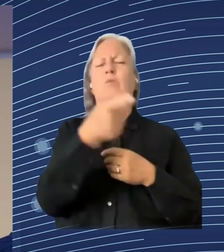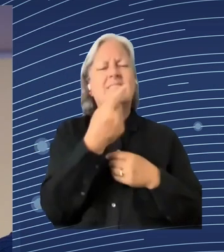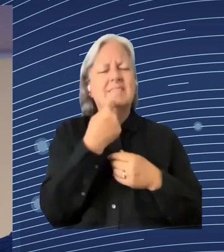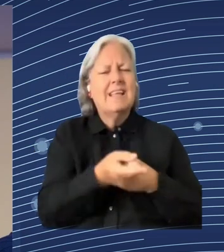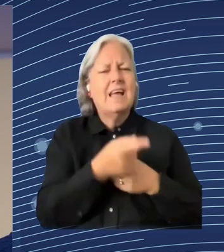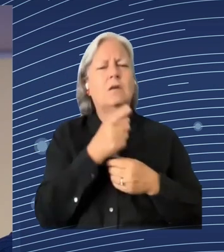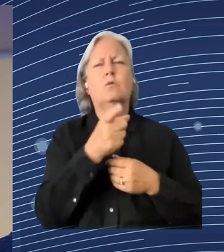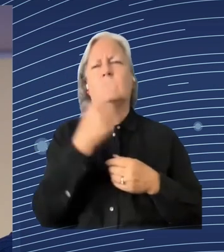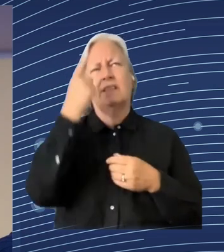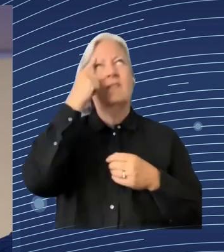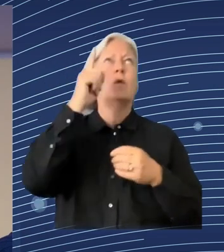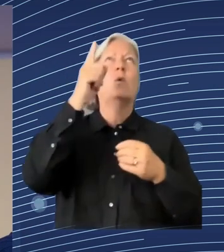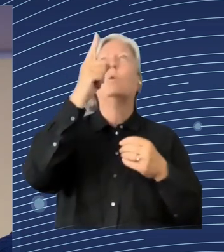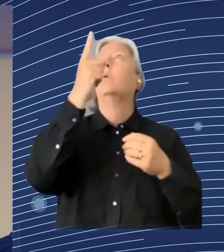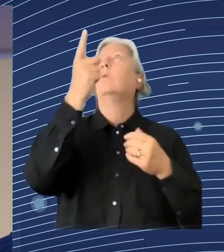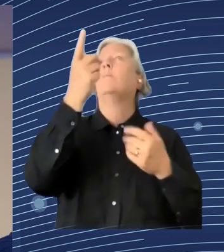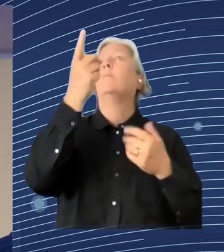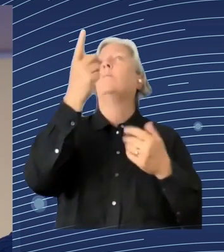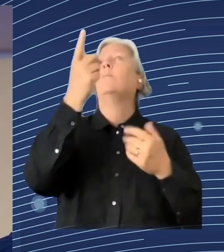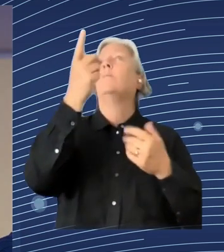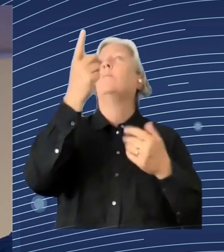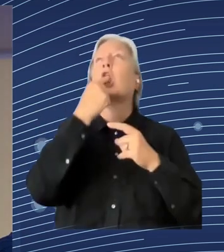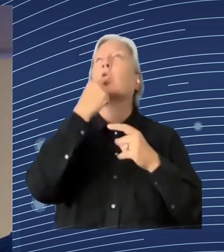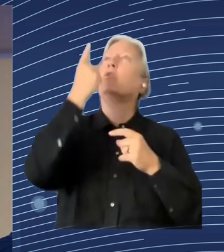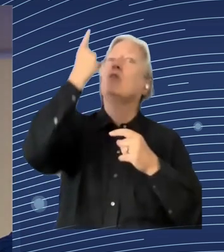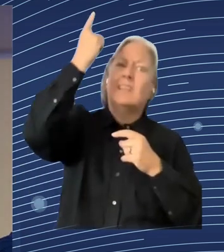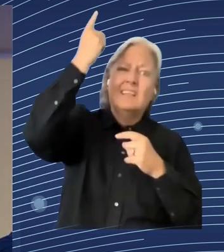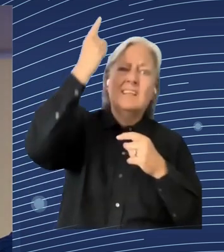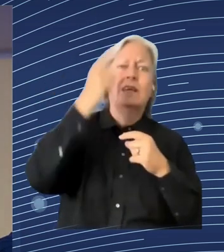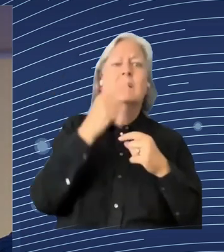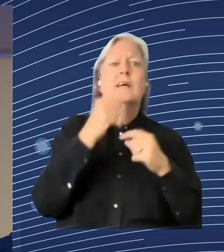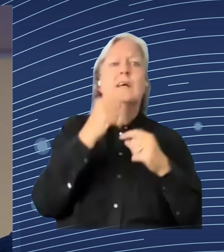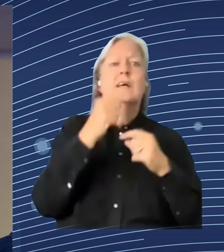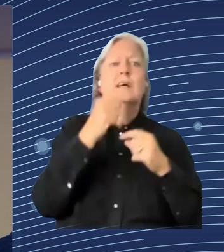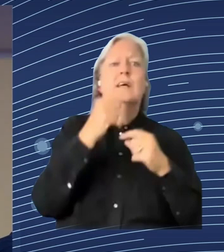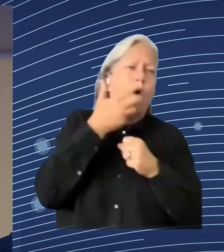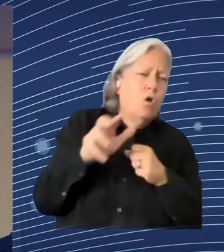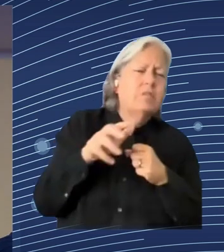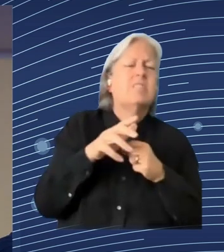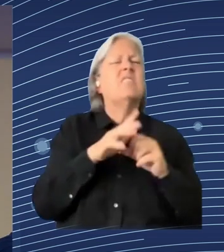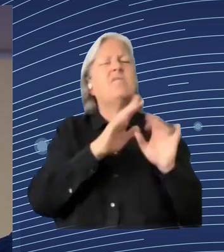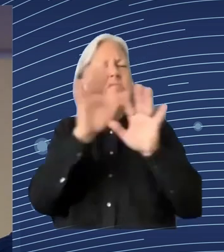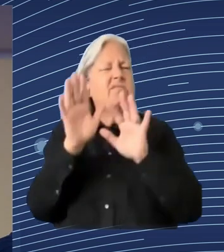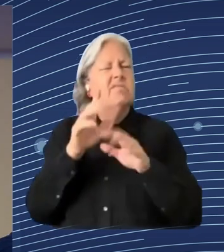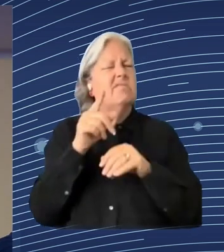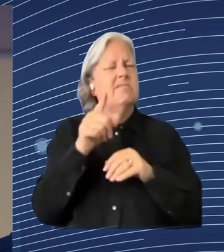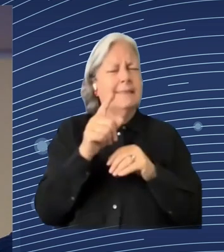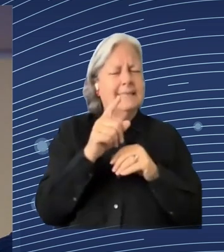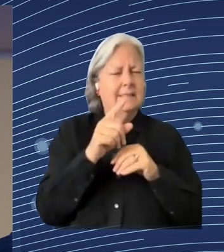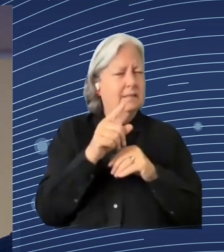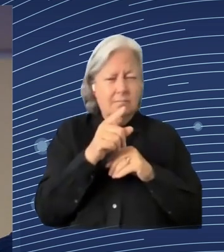weather, you're seeing these kind of indicators. Do you correlate the data cyclic to some